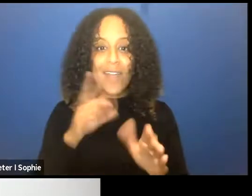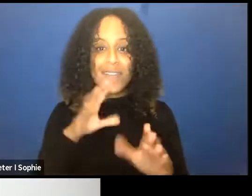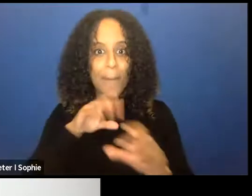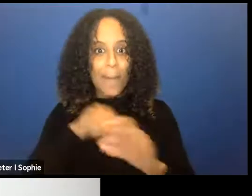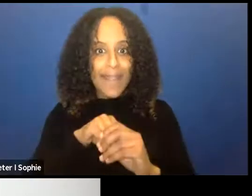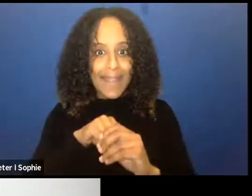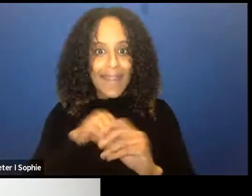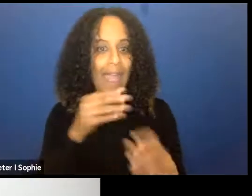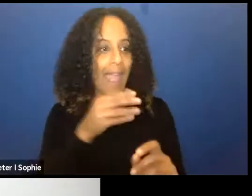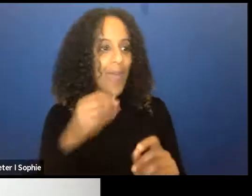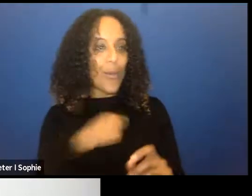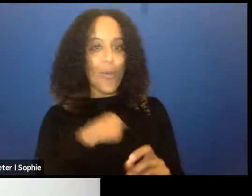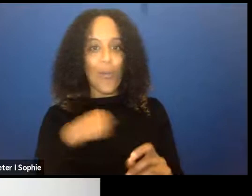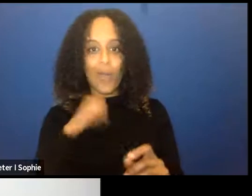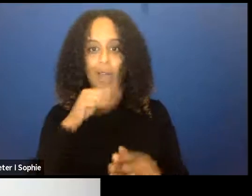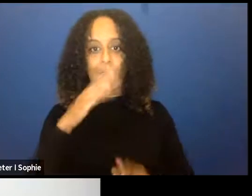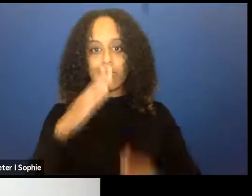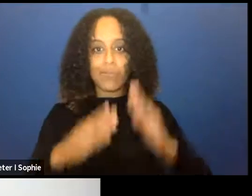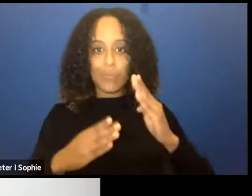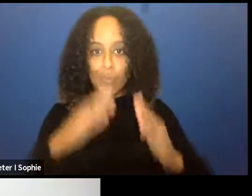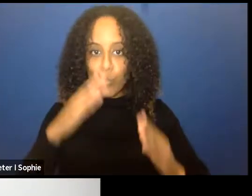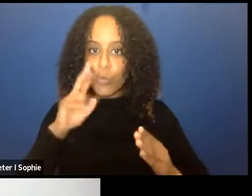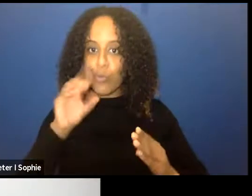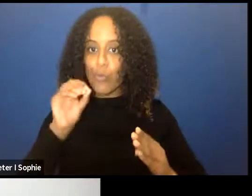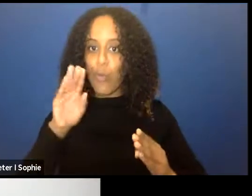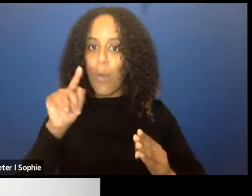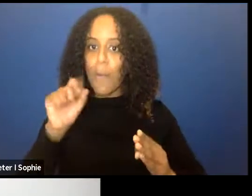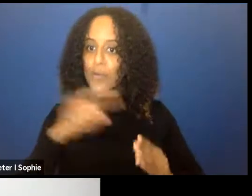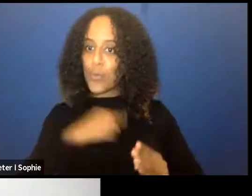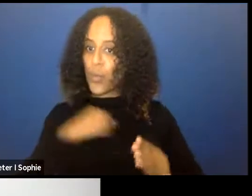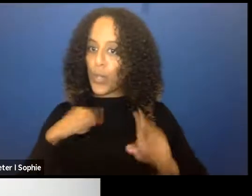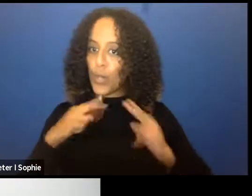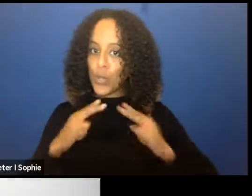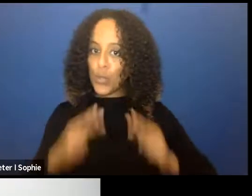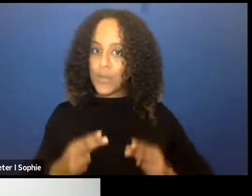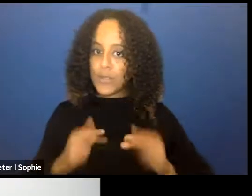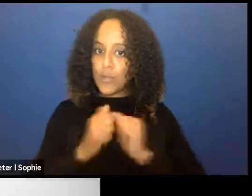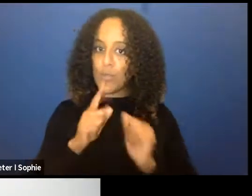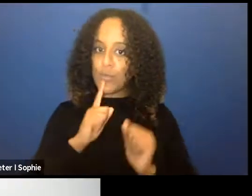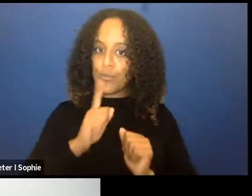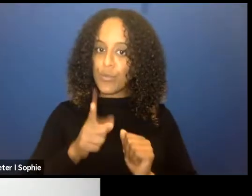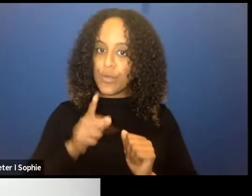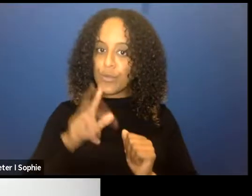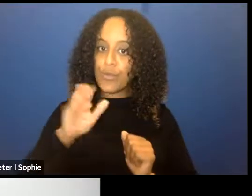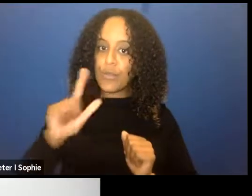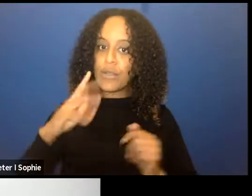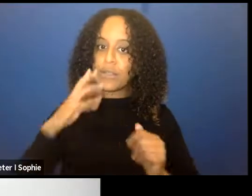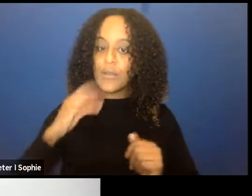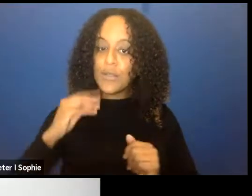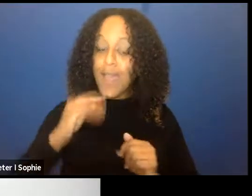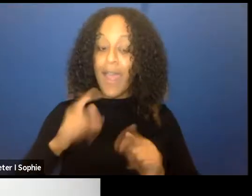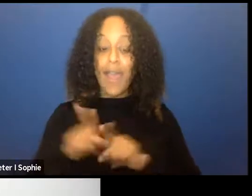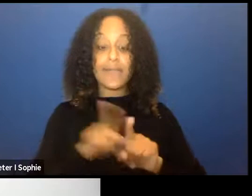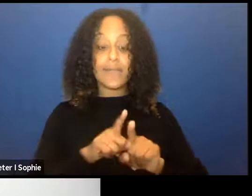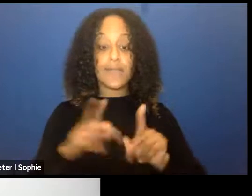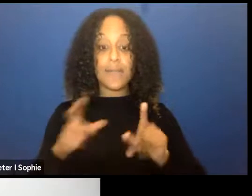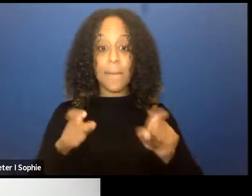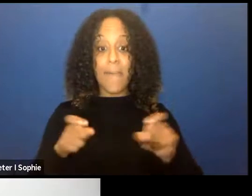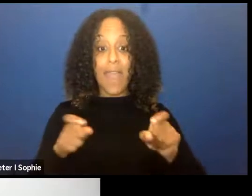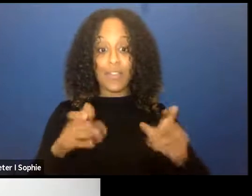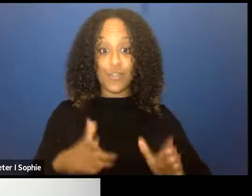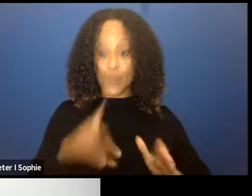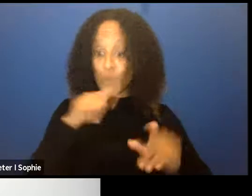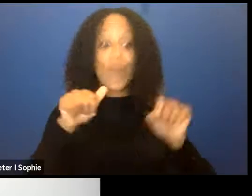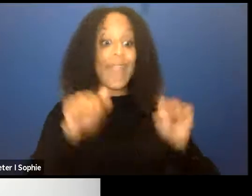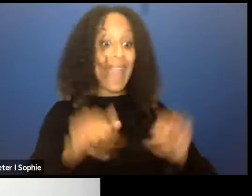don't just, we're not robots. We're human beings with real experiences. And so as a manager who